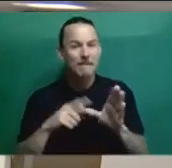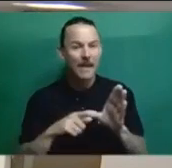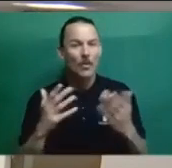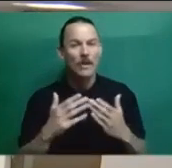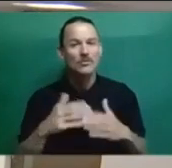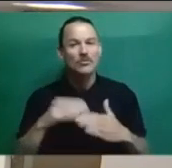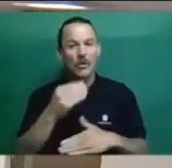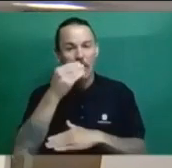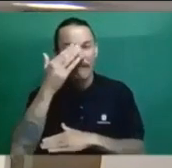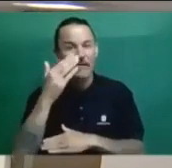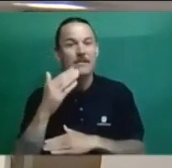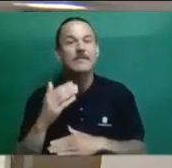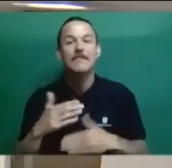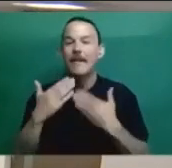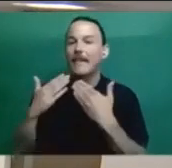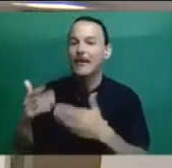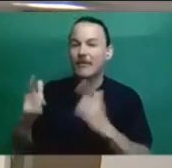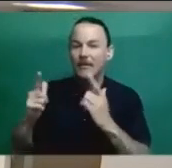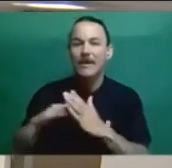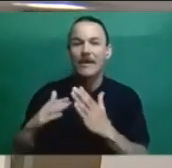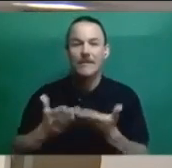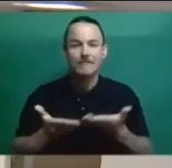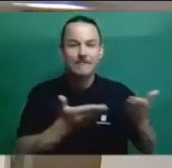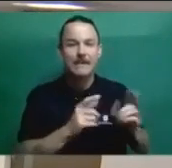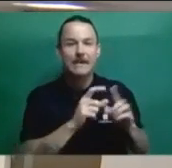I'll pass to David Limbrick, MLC.